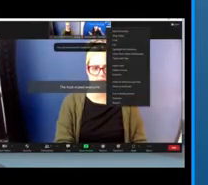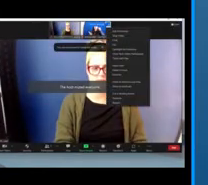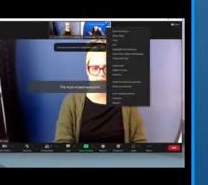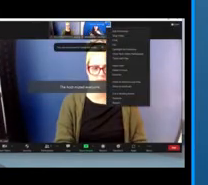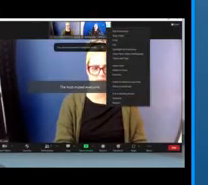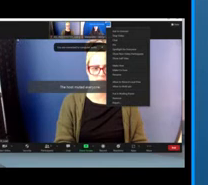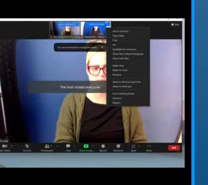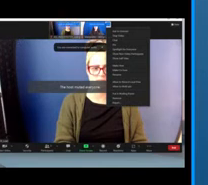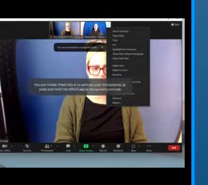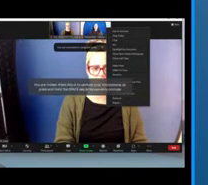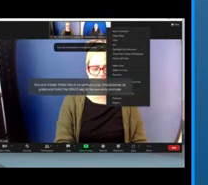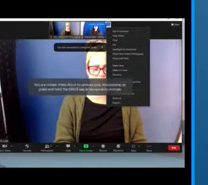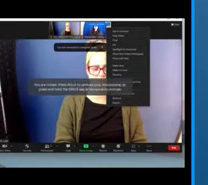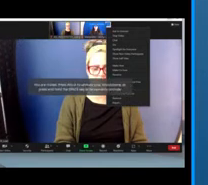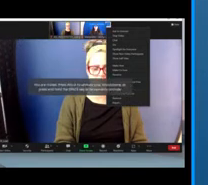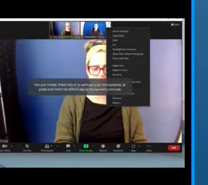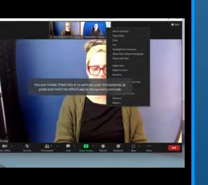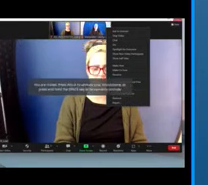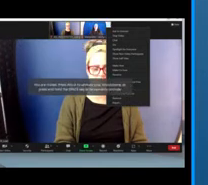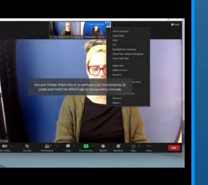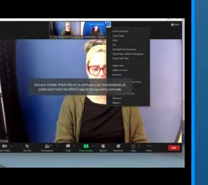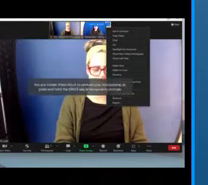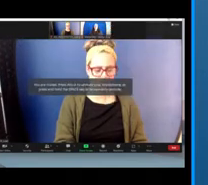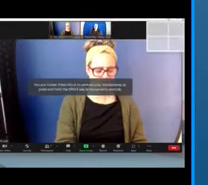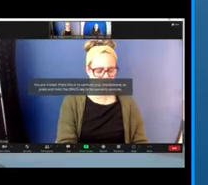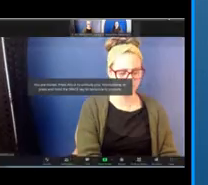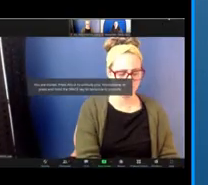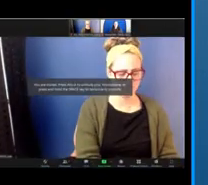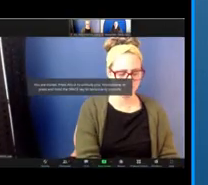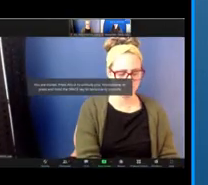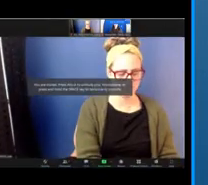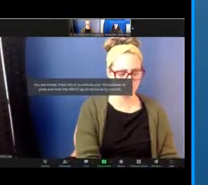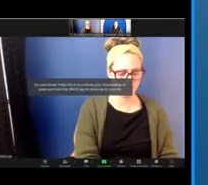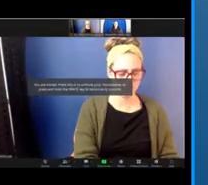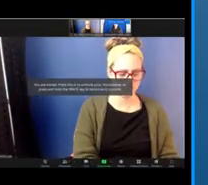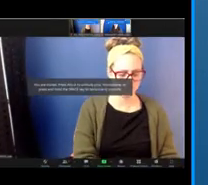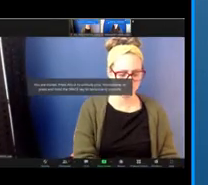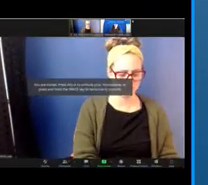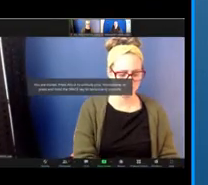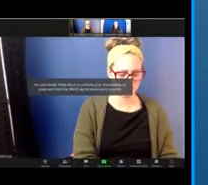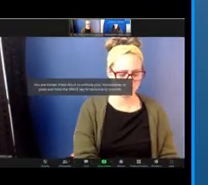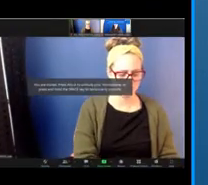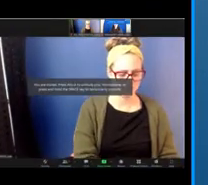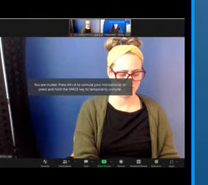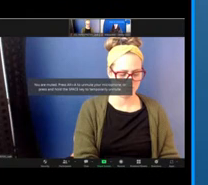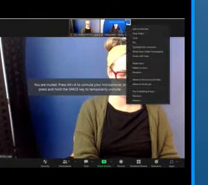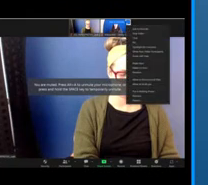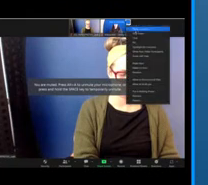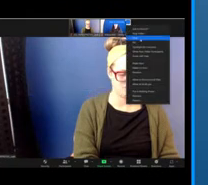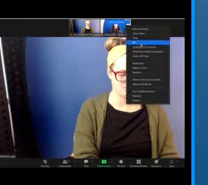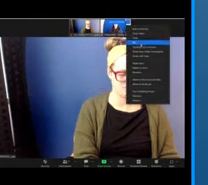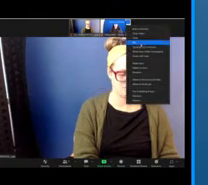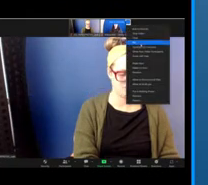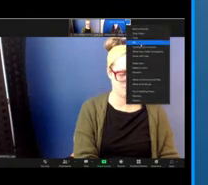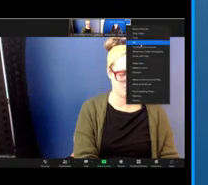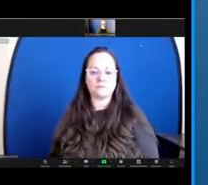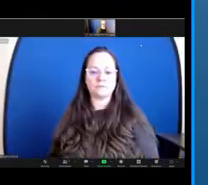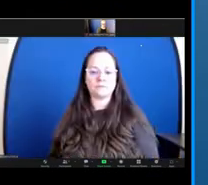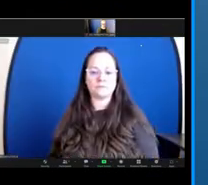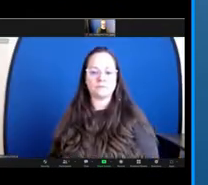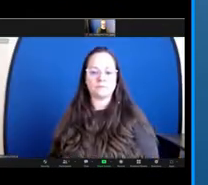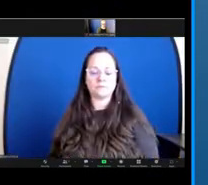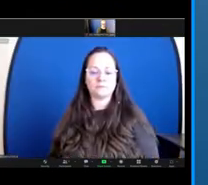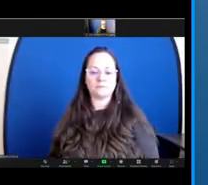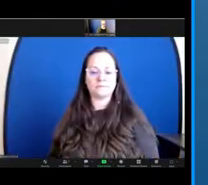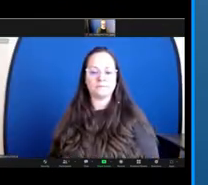what a state party will send out in a press release or we'll say a comment I want to make it very clear and when members of this body continue